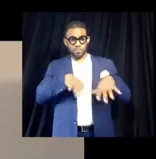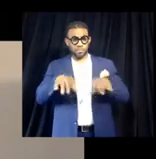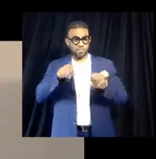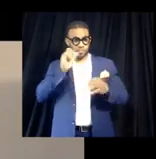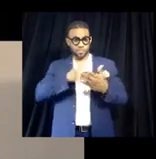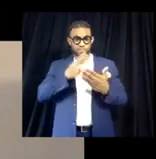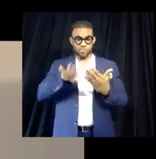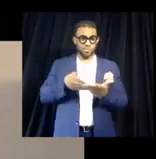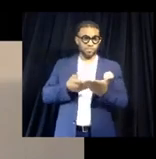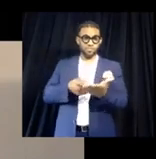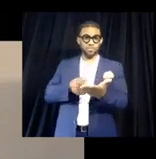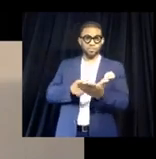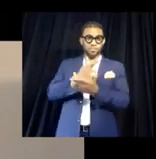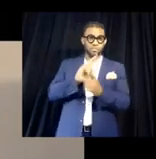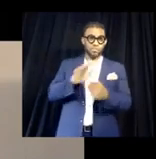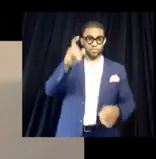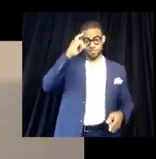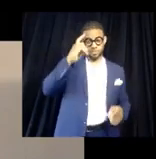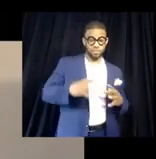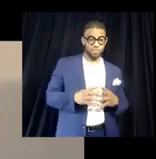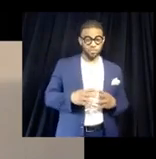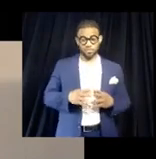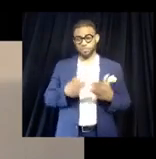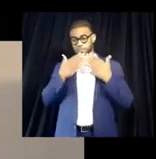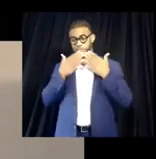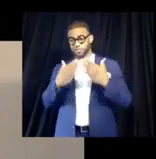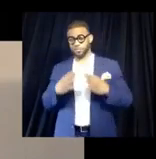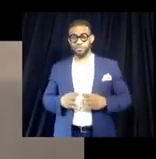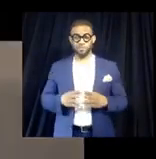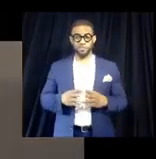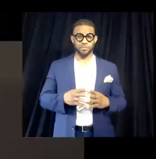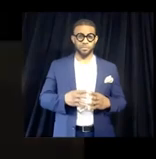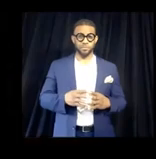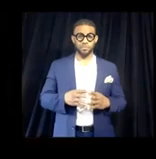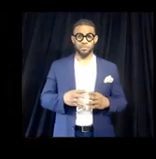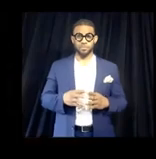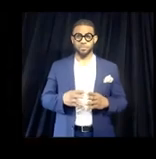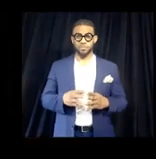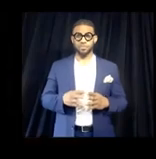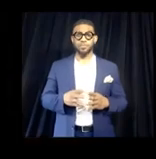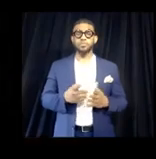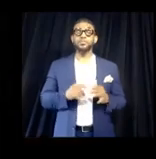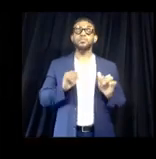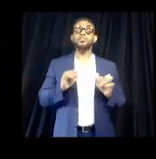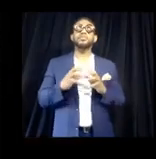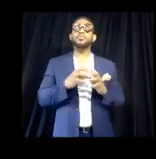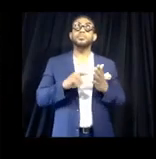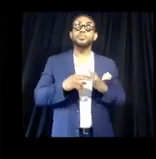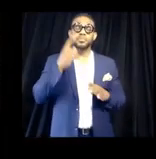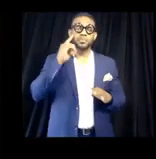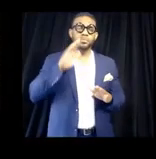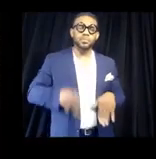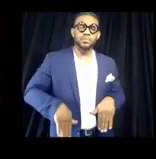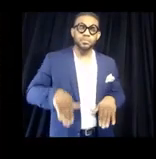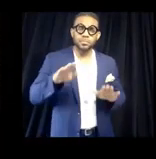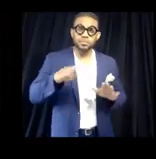of curricula must serve to liberate their minds. Thank you. What can intersectionality